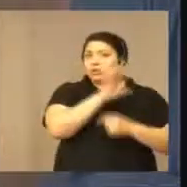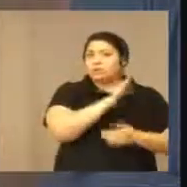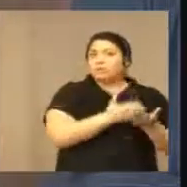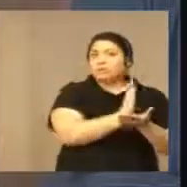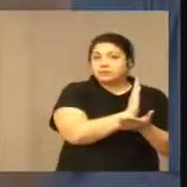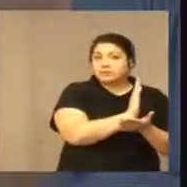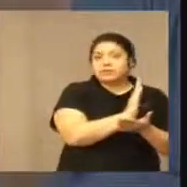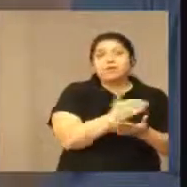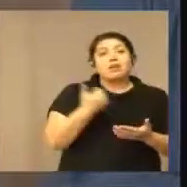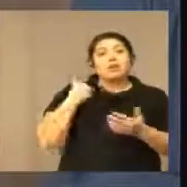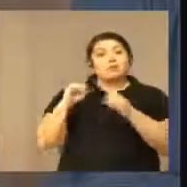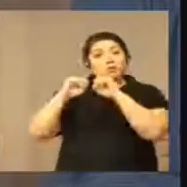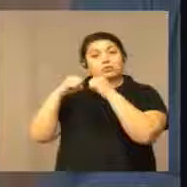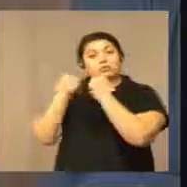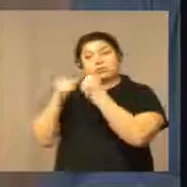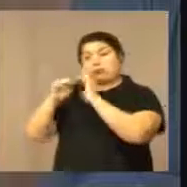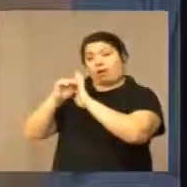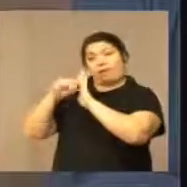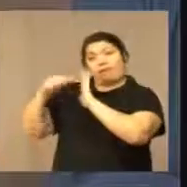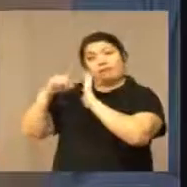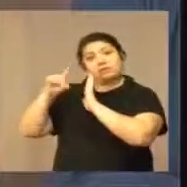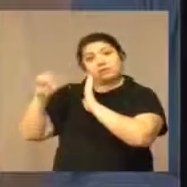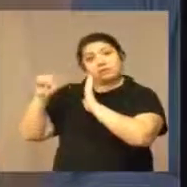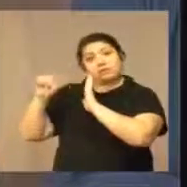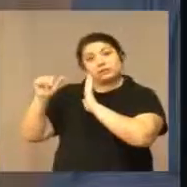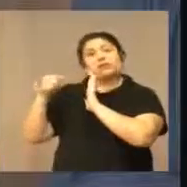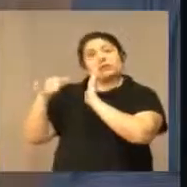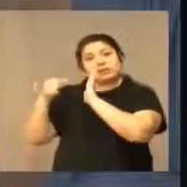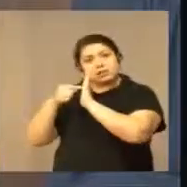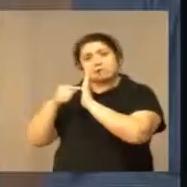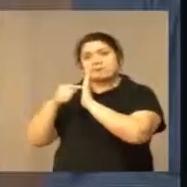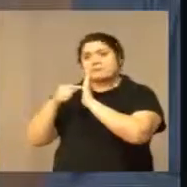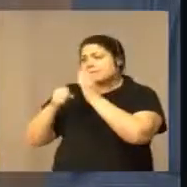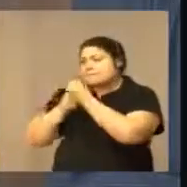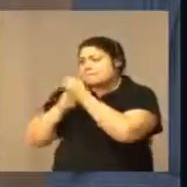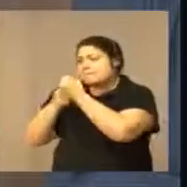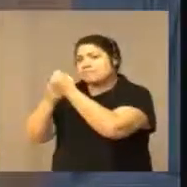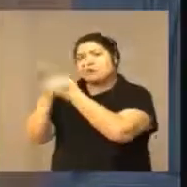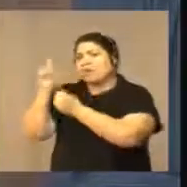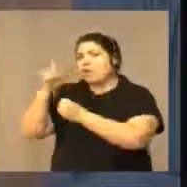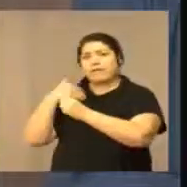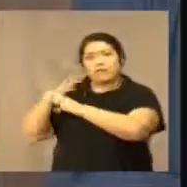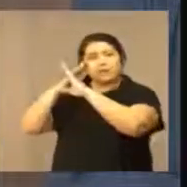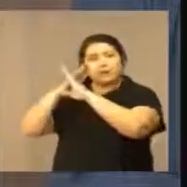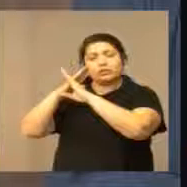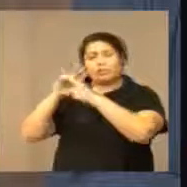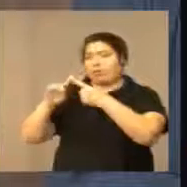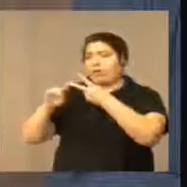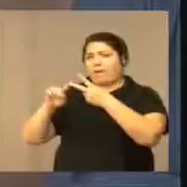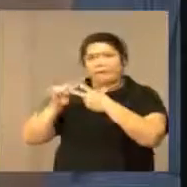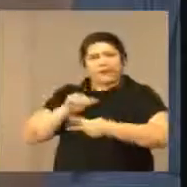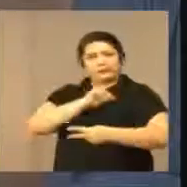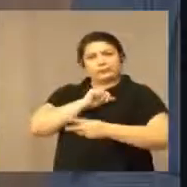Applying a social model of disability too, that identifies the systemic barriers, negative attitudes,